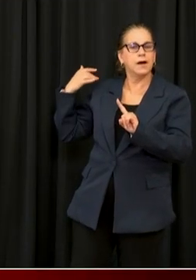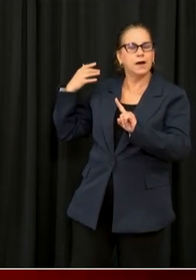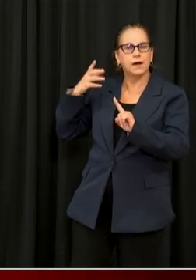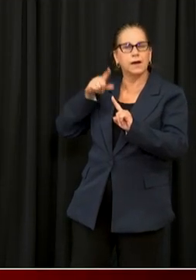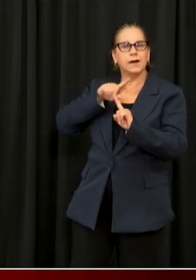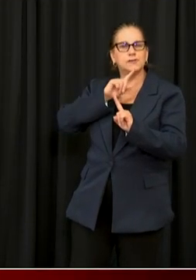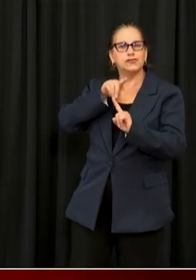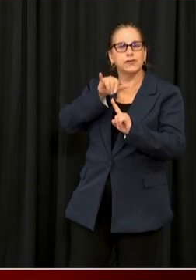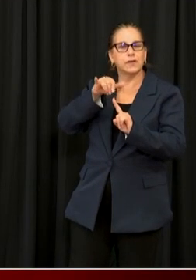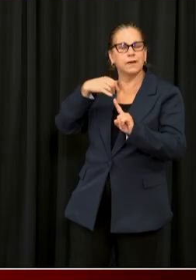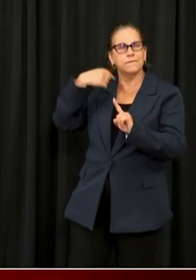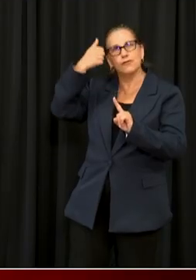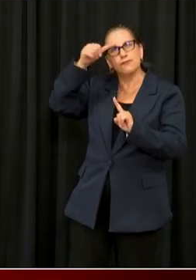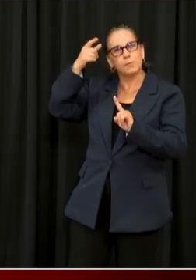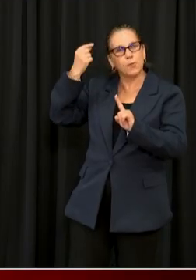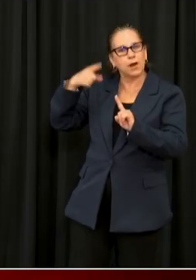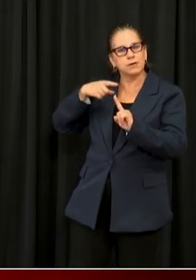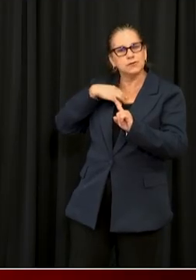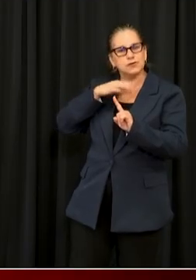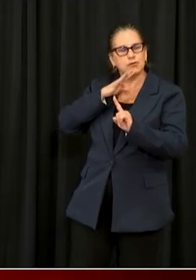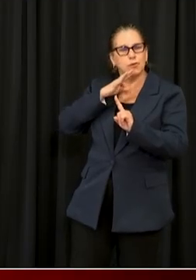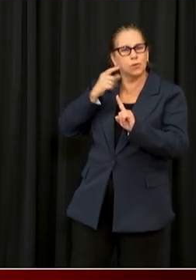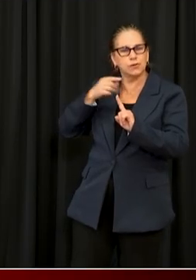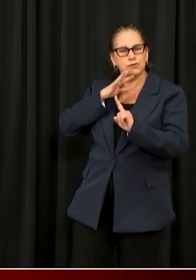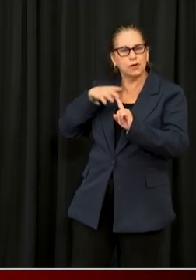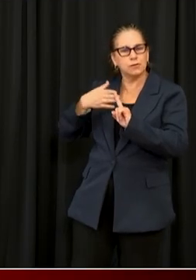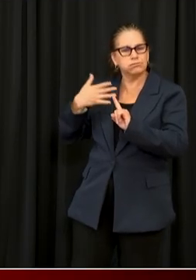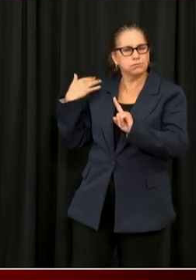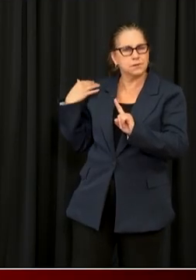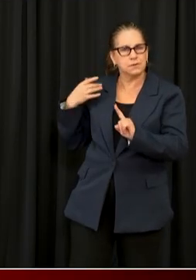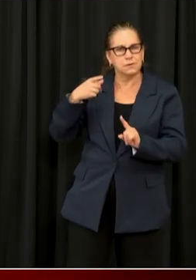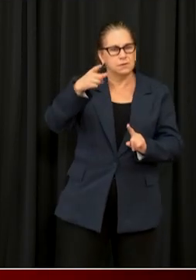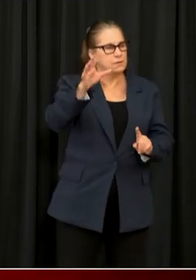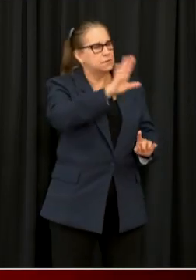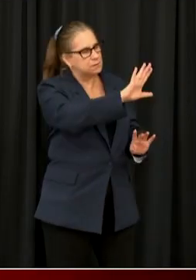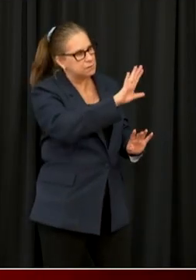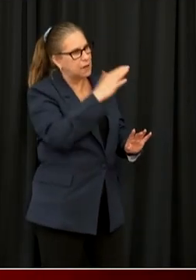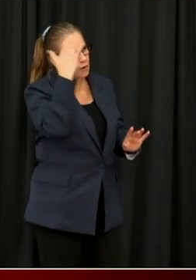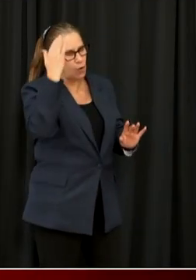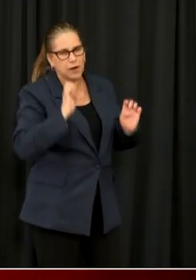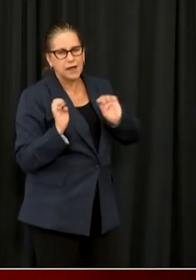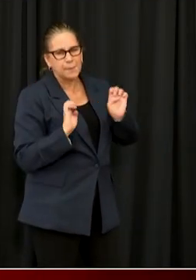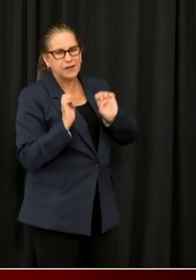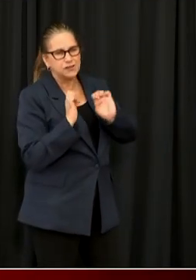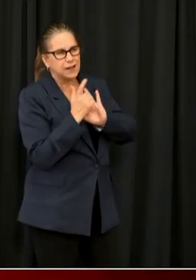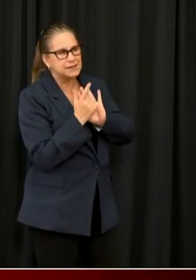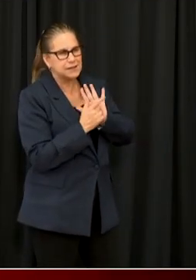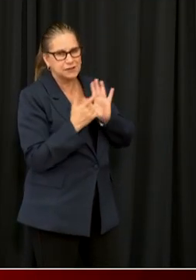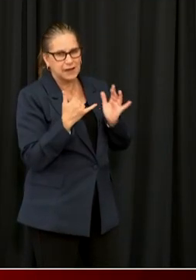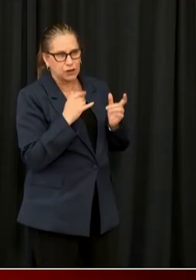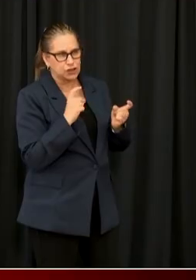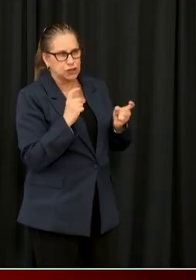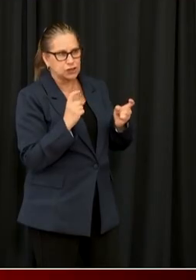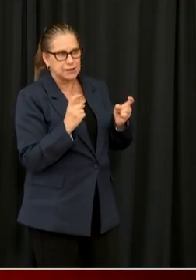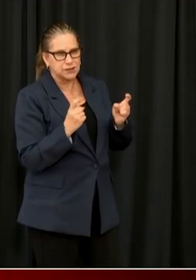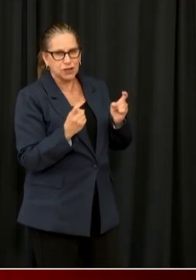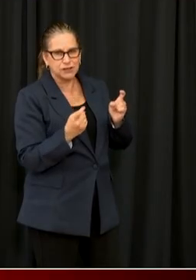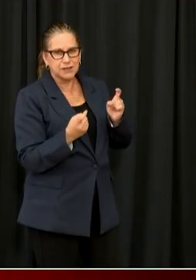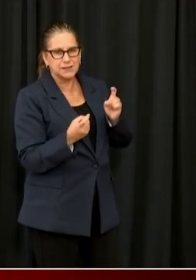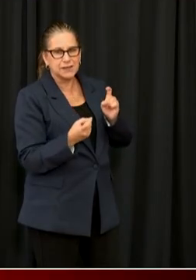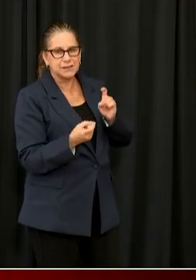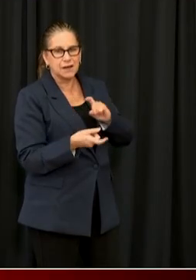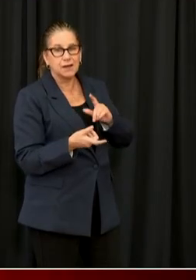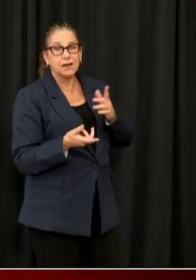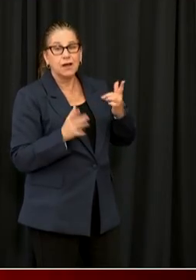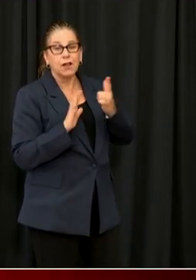to finalize this emergency legislation basically changes this drastically. It says the law will now